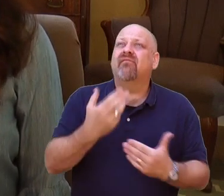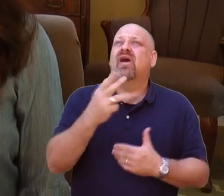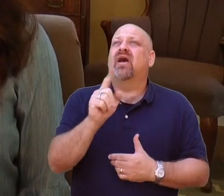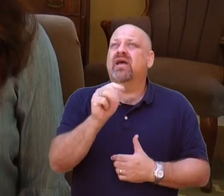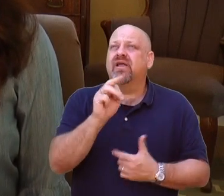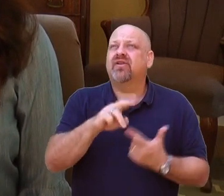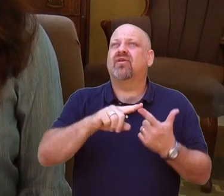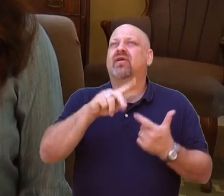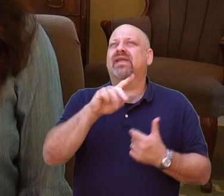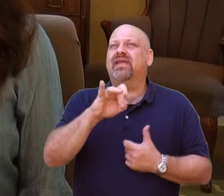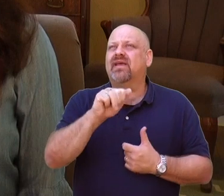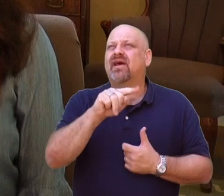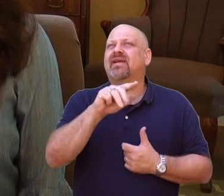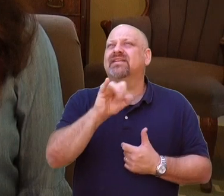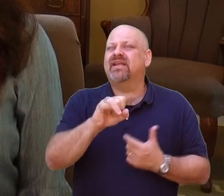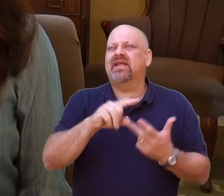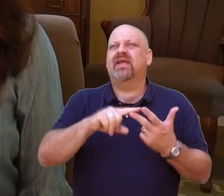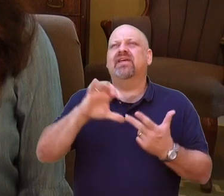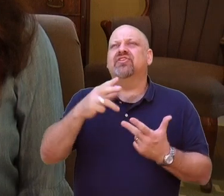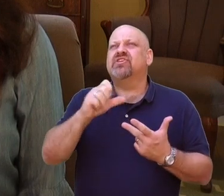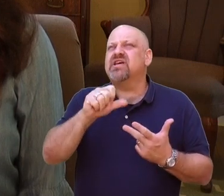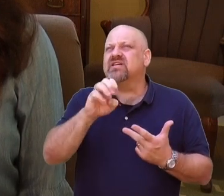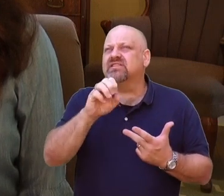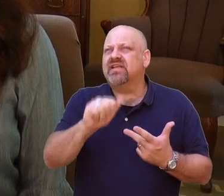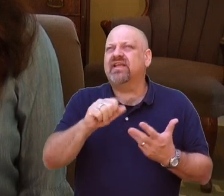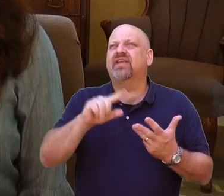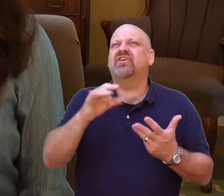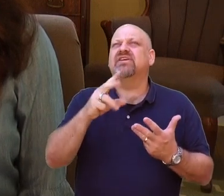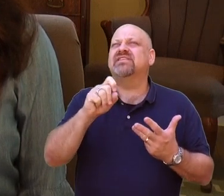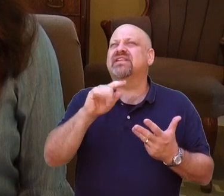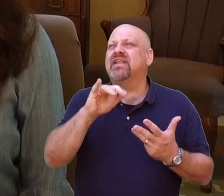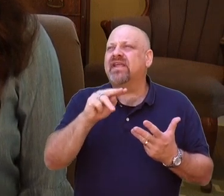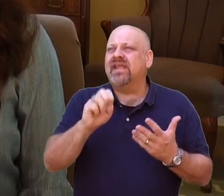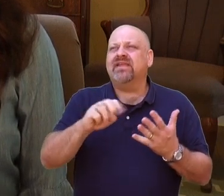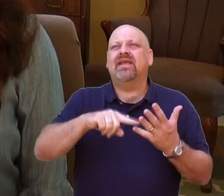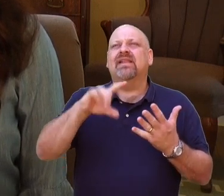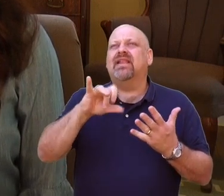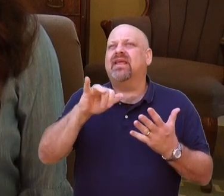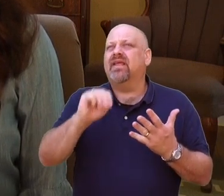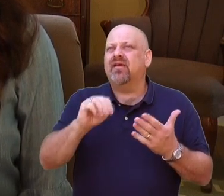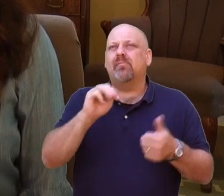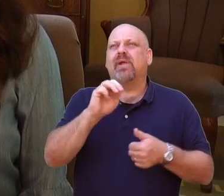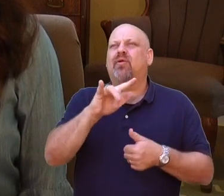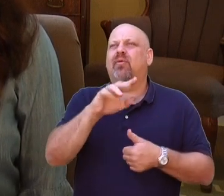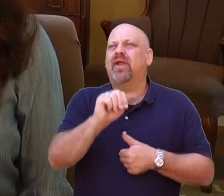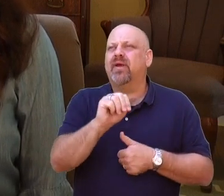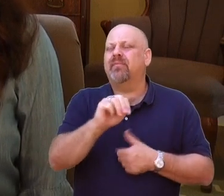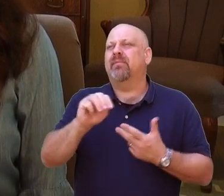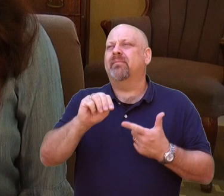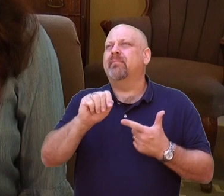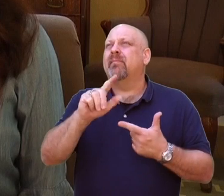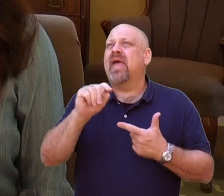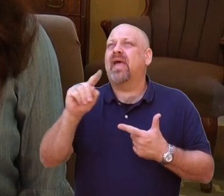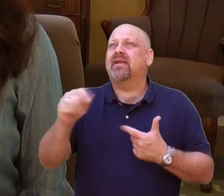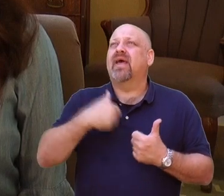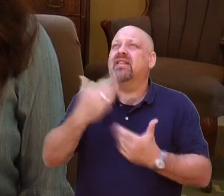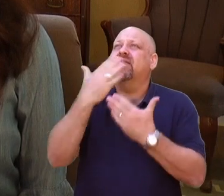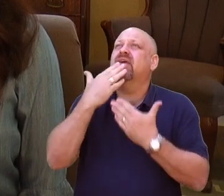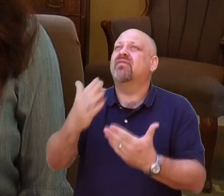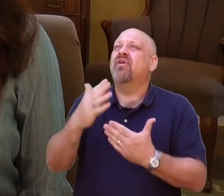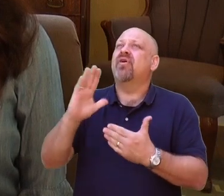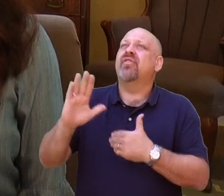for each one of our high school seniors who are graduating, God. I thank you for Hunter and Keontae, for